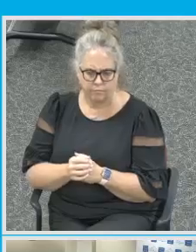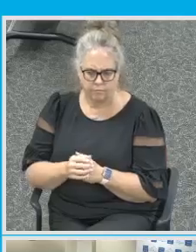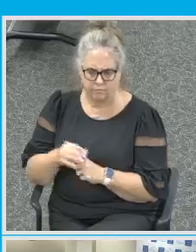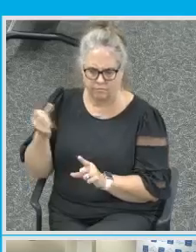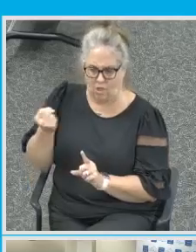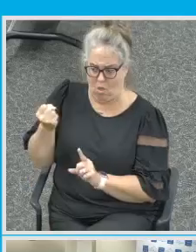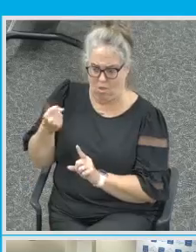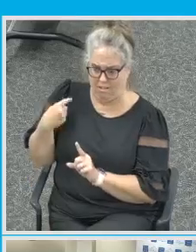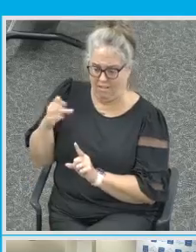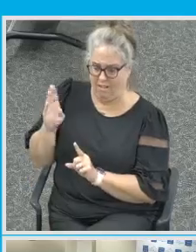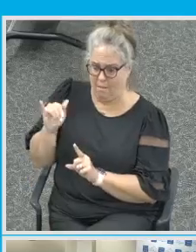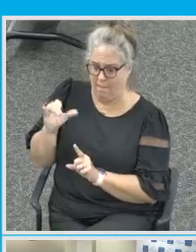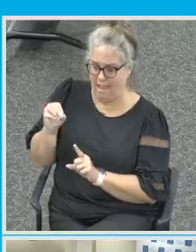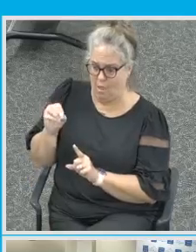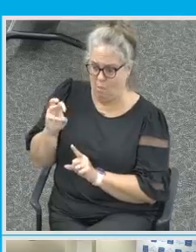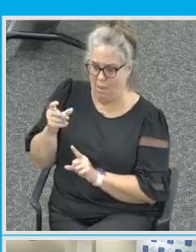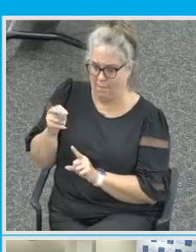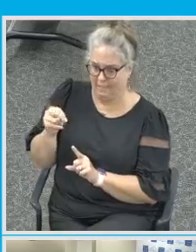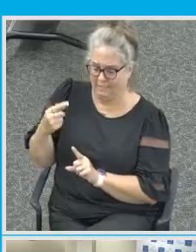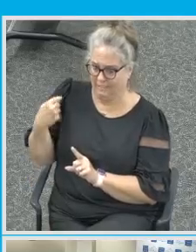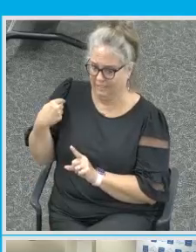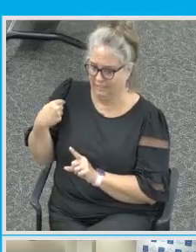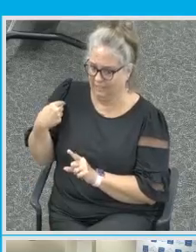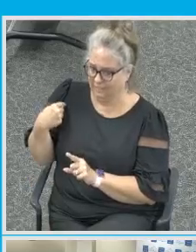especially considering strong military presence.